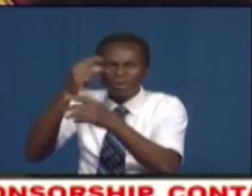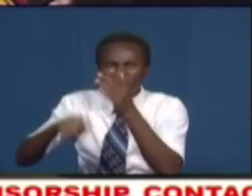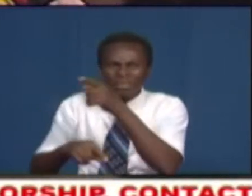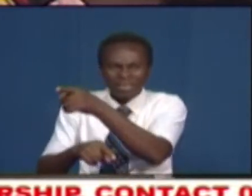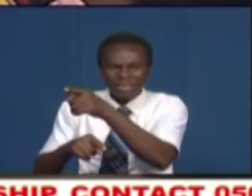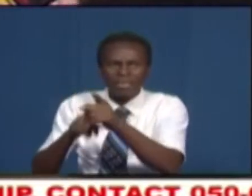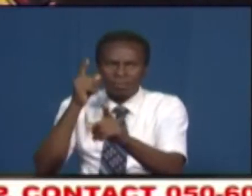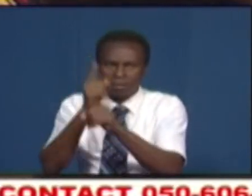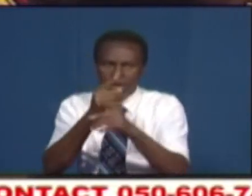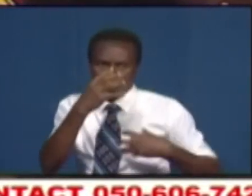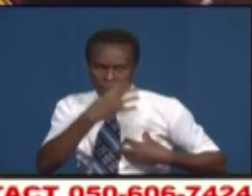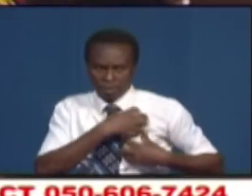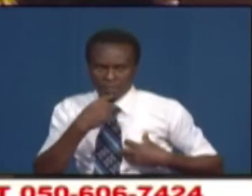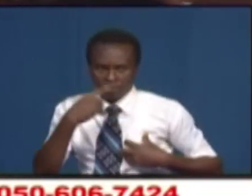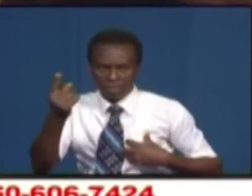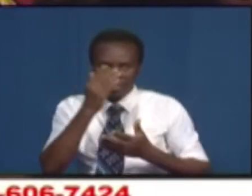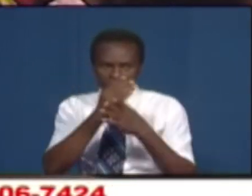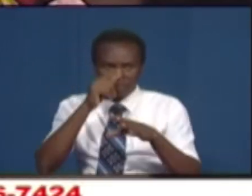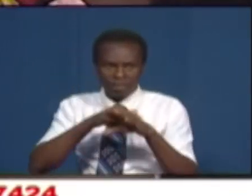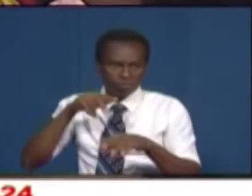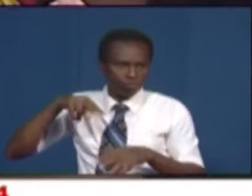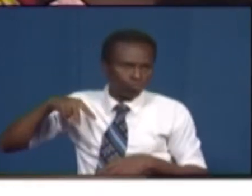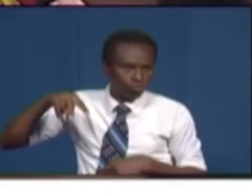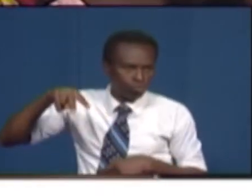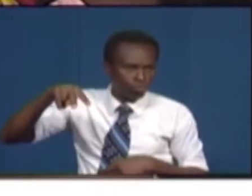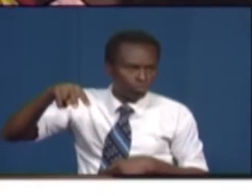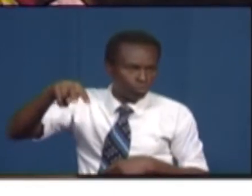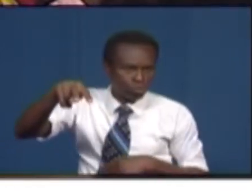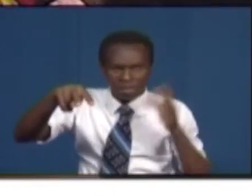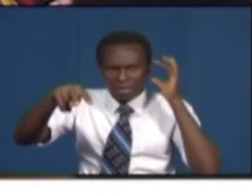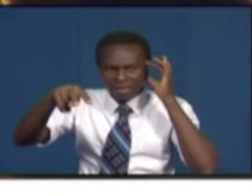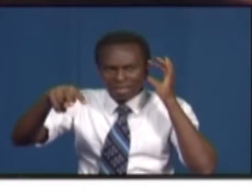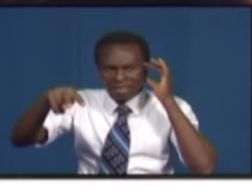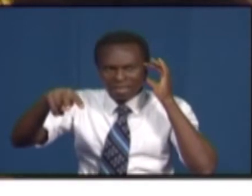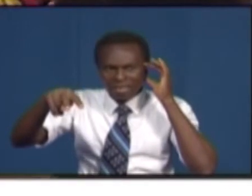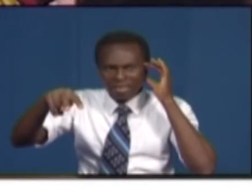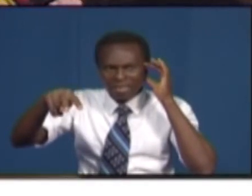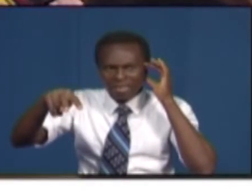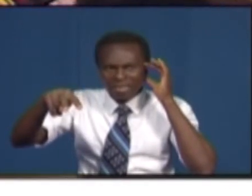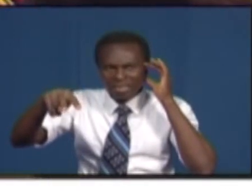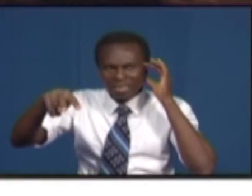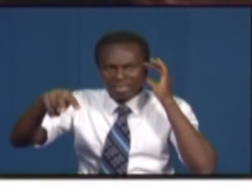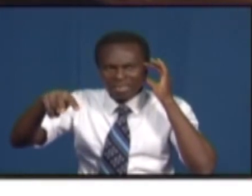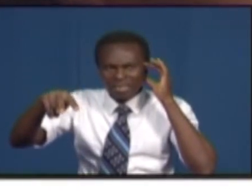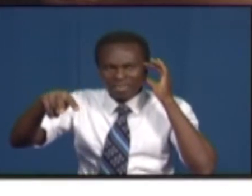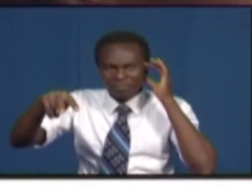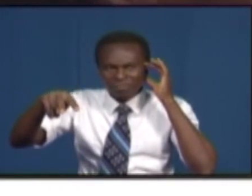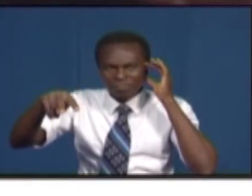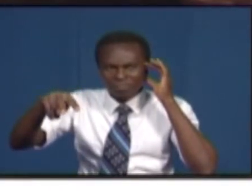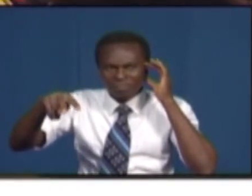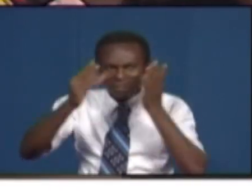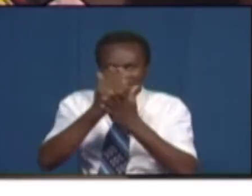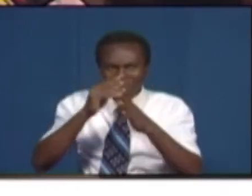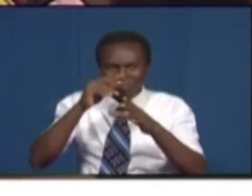a complaint. Sometimes you'll be walking at the roadside and you hear children saying that today the food that they gave to us